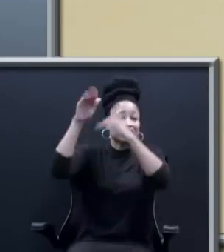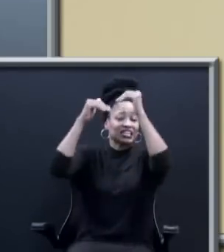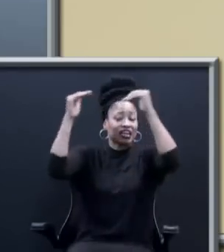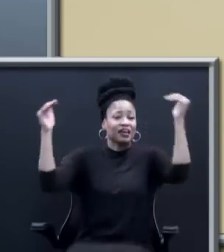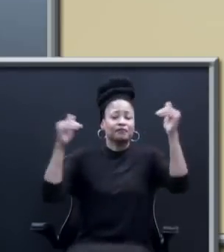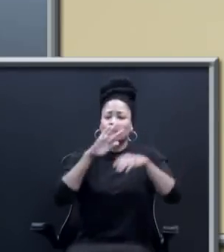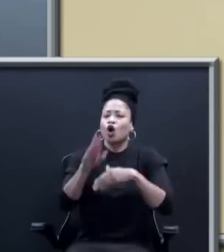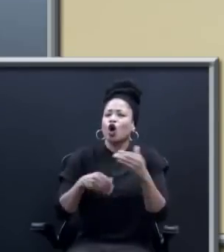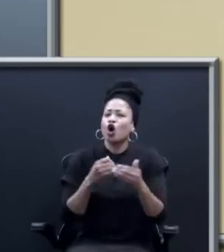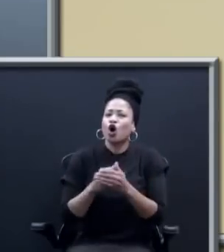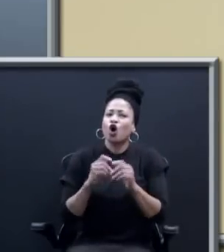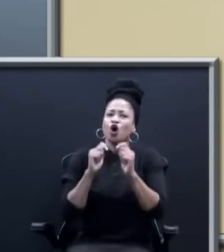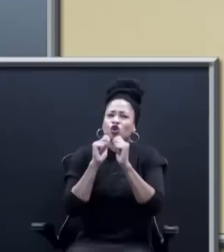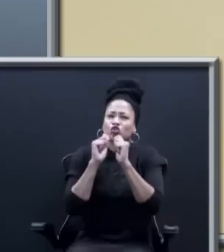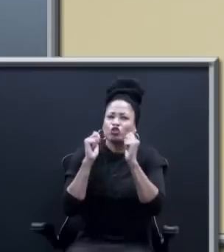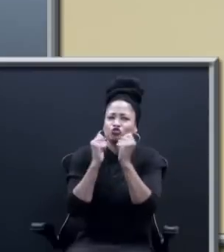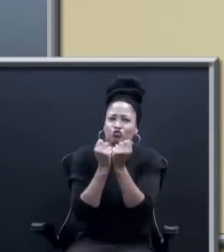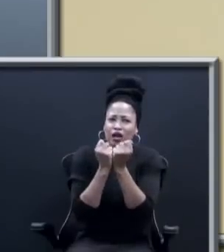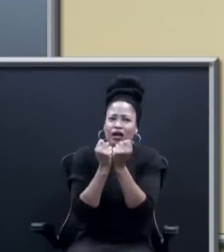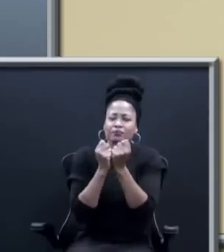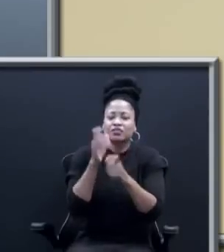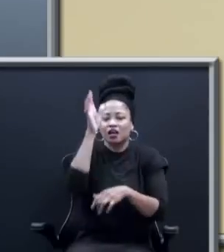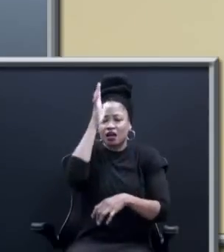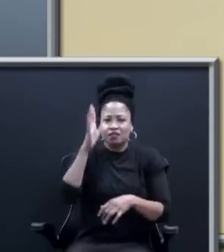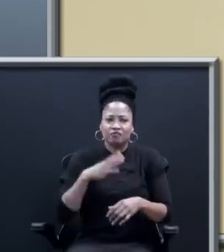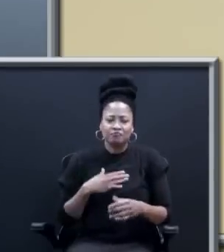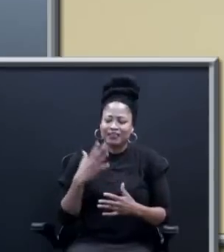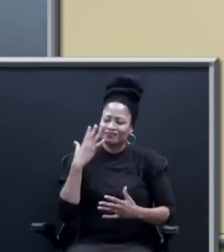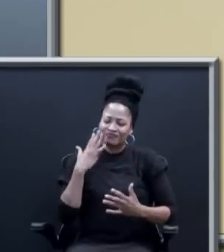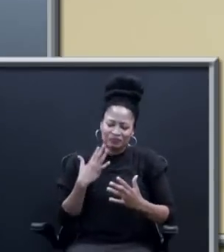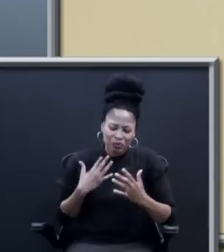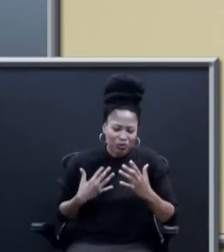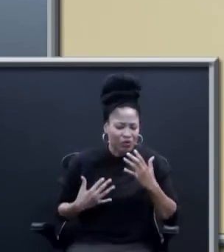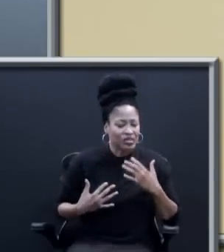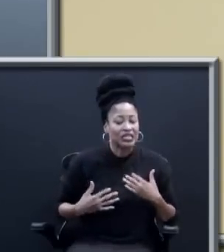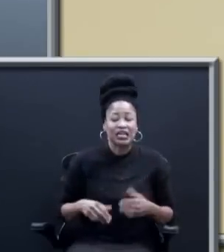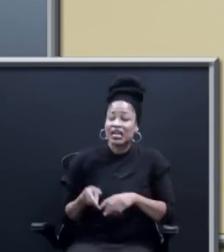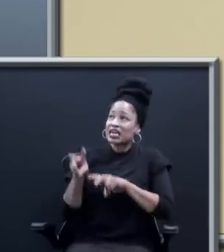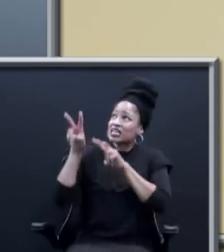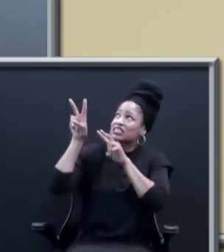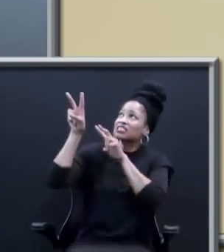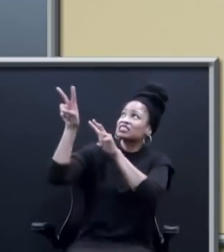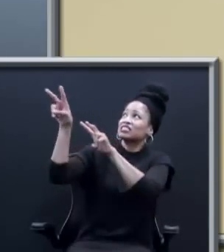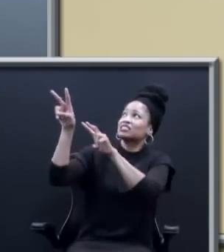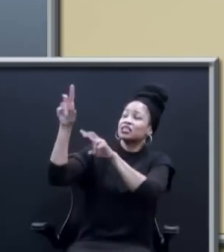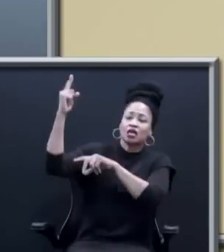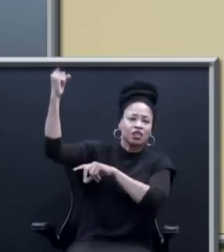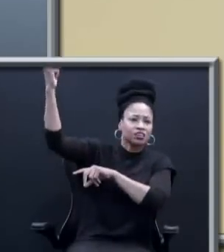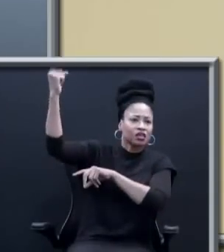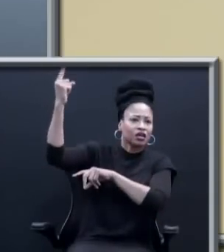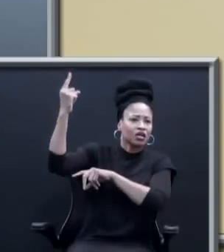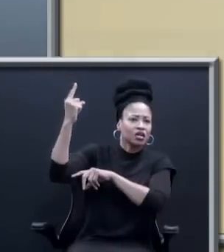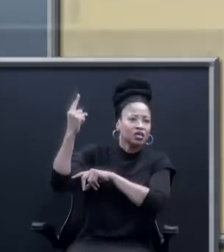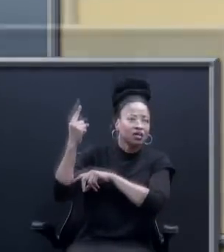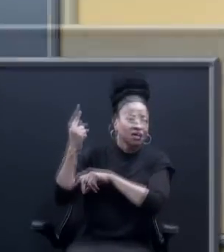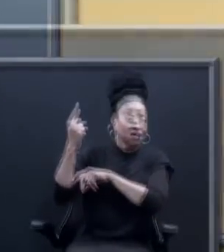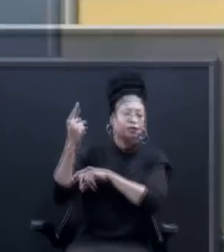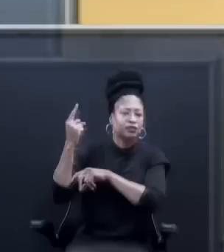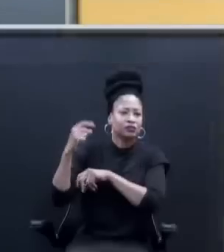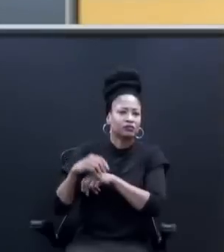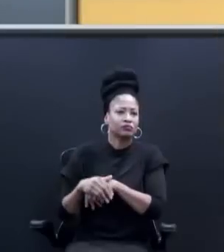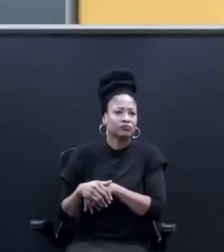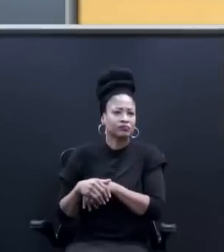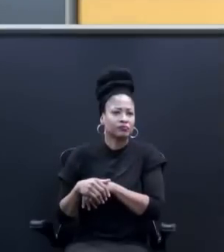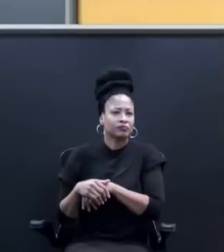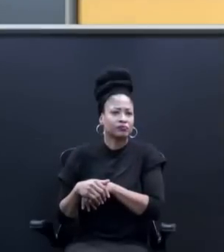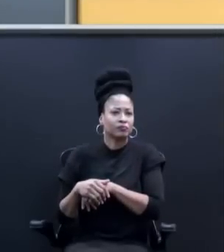mourn. And they shall see the Son of Man coming in the clouds of heaven with power and great glory. But what is the sign before you come?